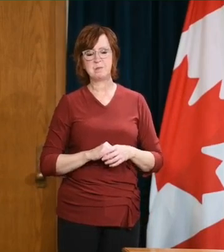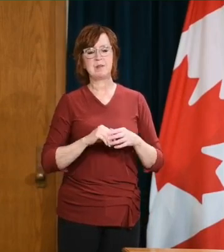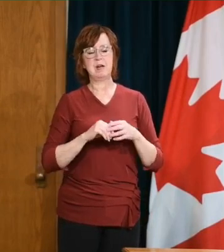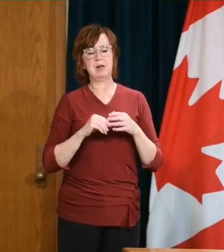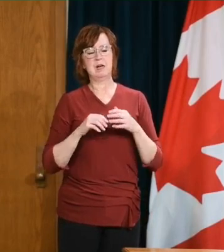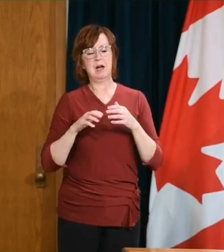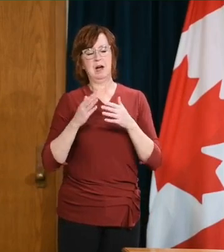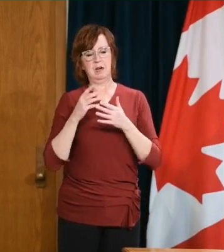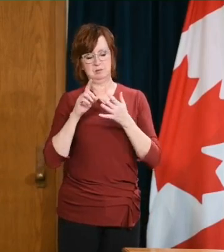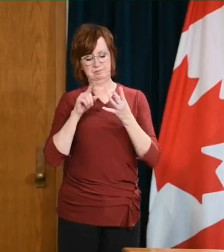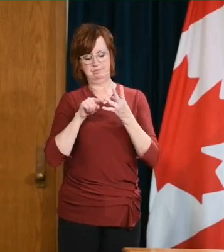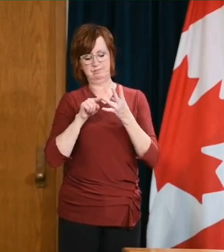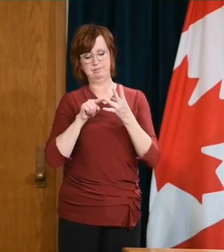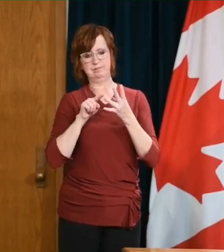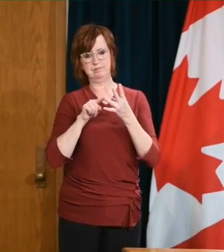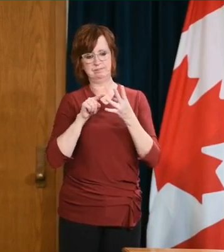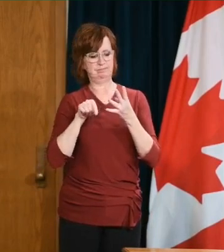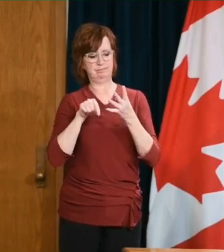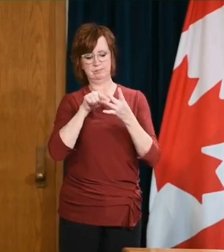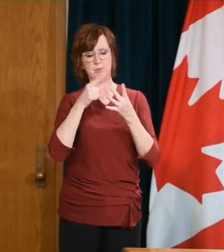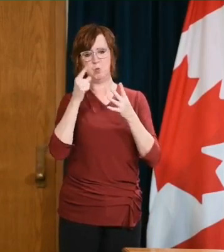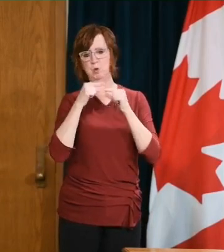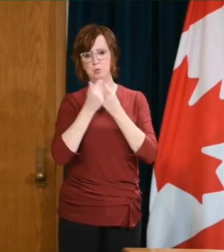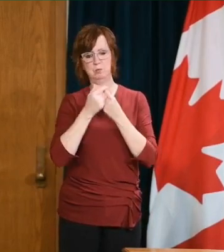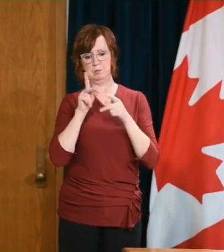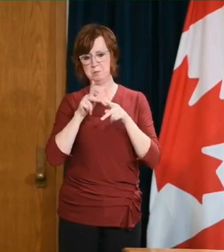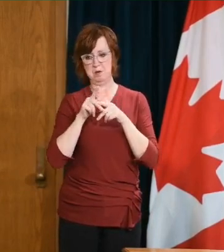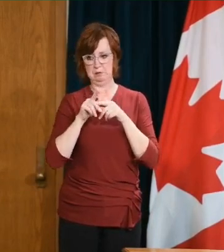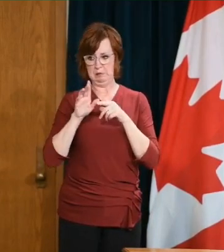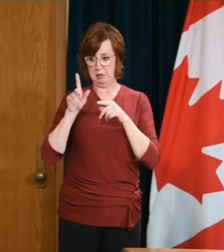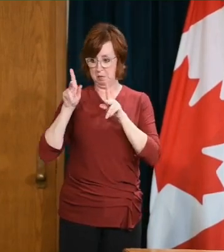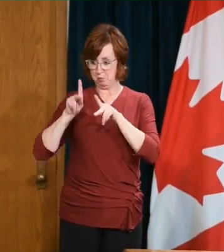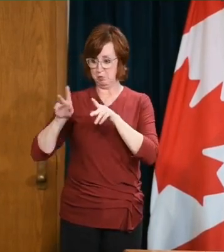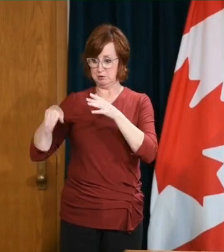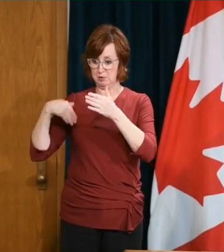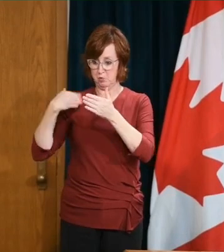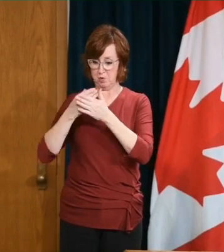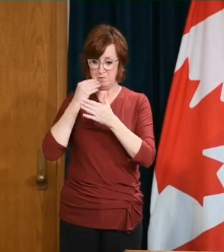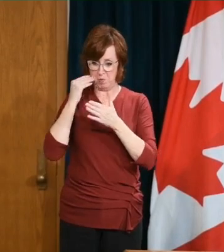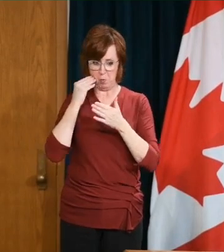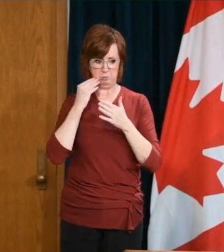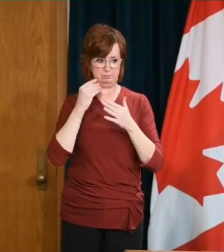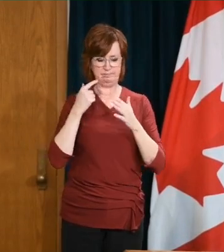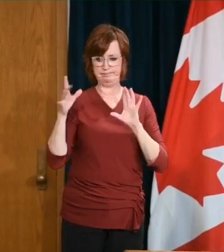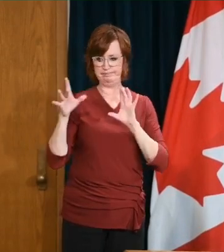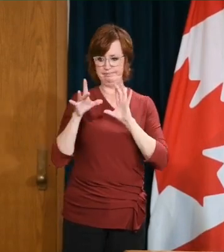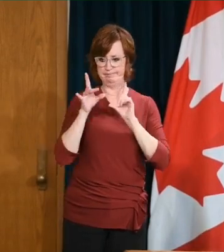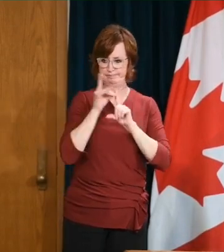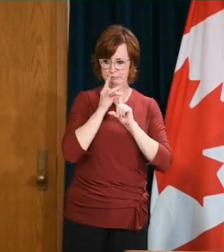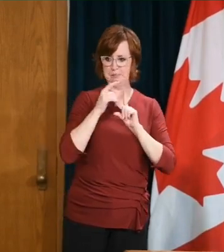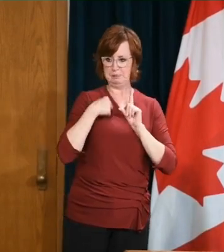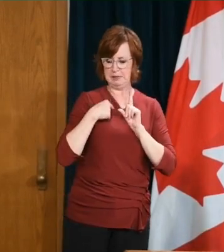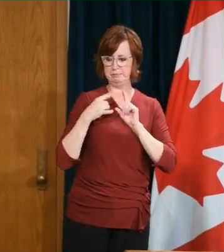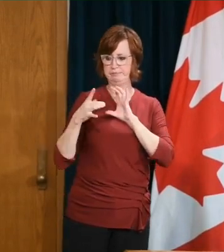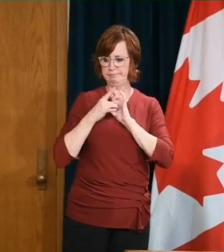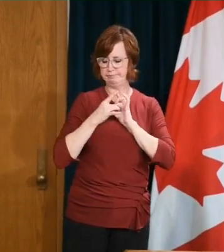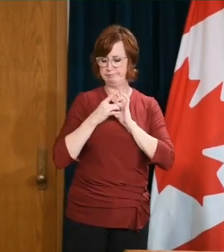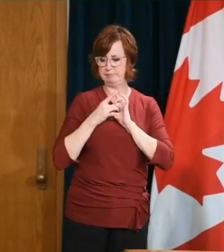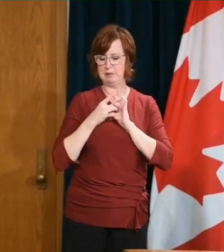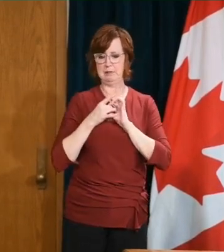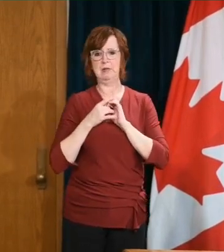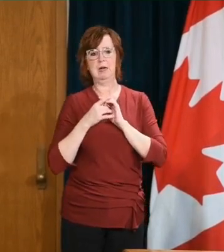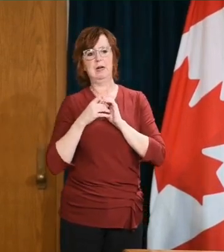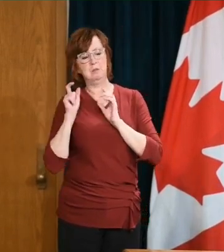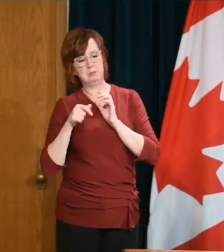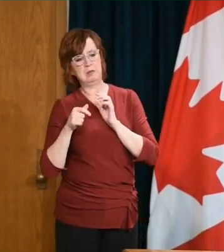we want to work towards minimizing that, to understanding how can we better improve self-isolation at home, especially if it's a crowded